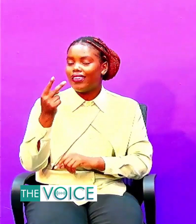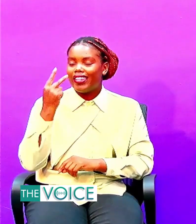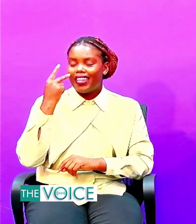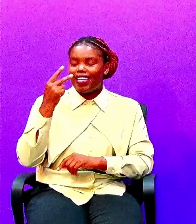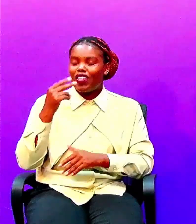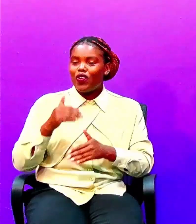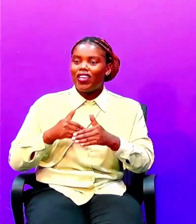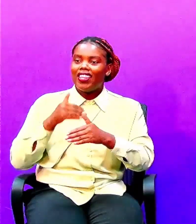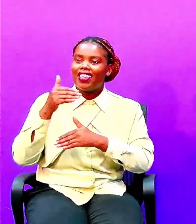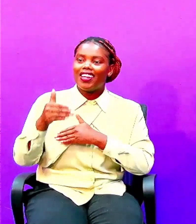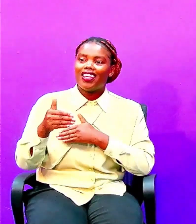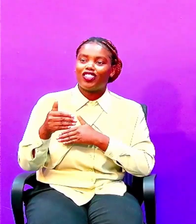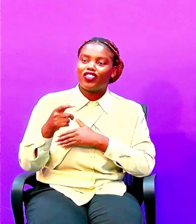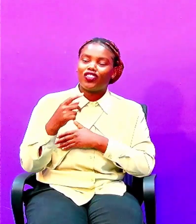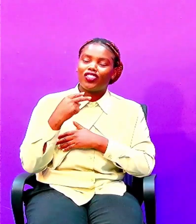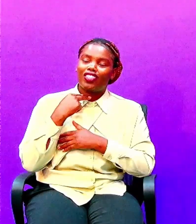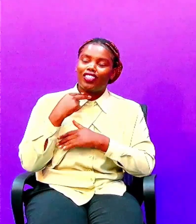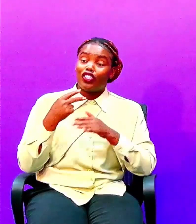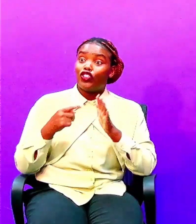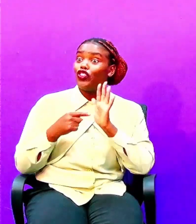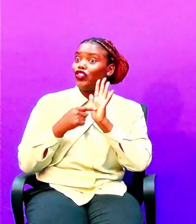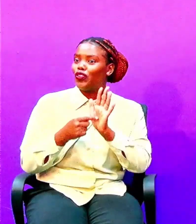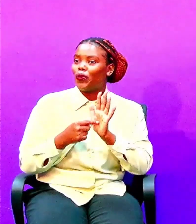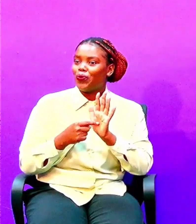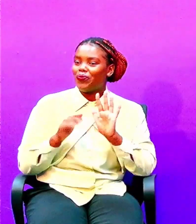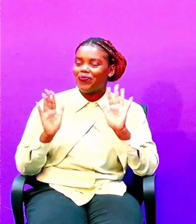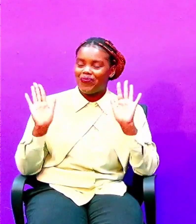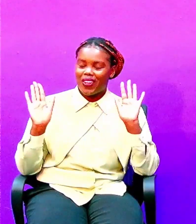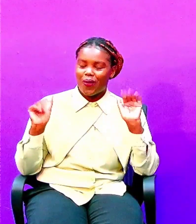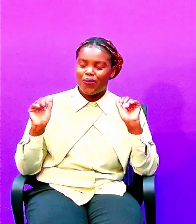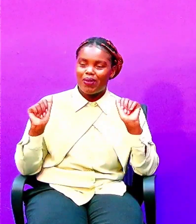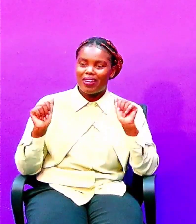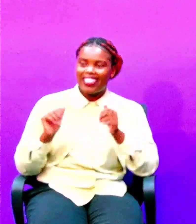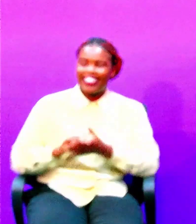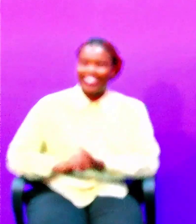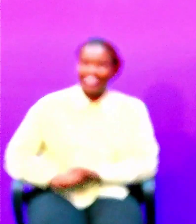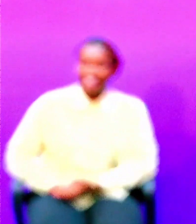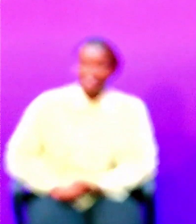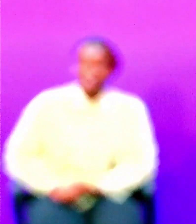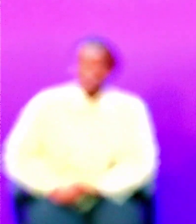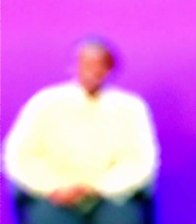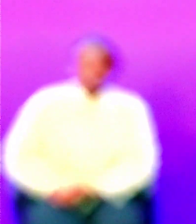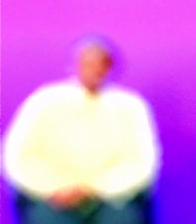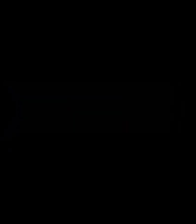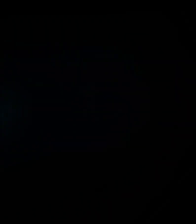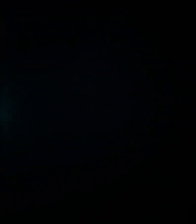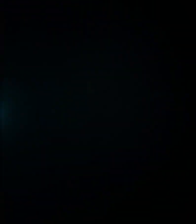and information can reach the people needed. See you in the next show. Goodbye.